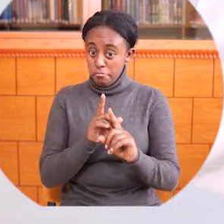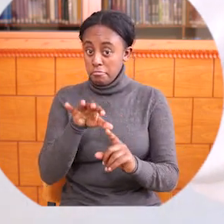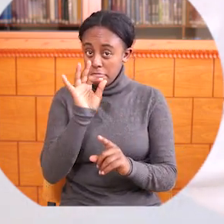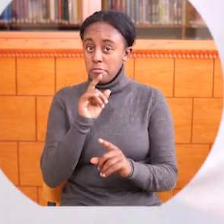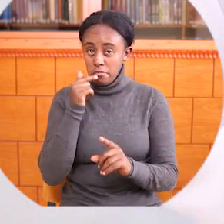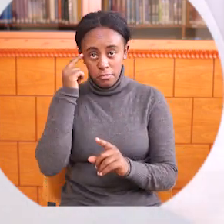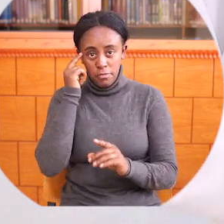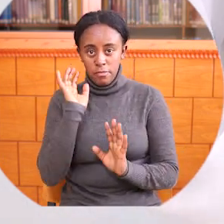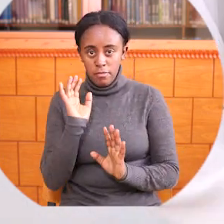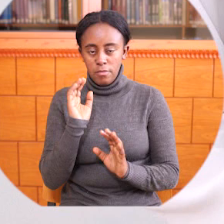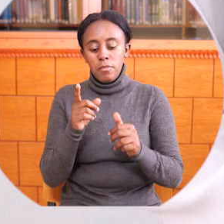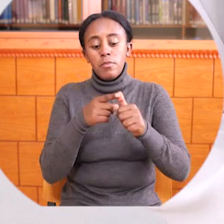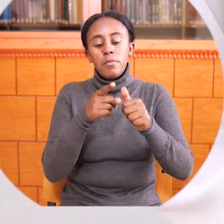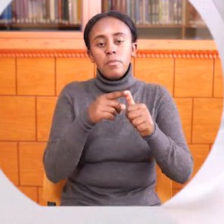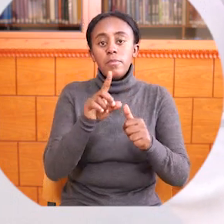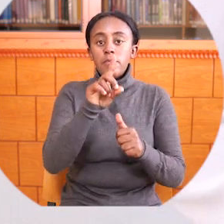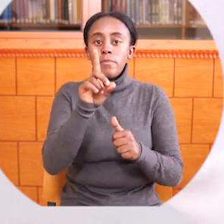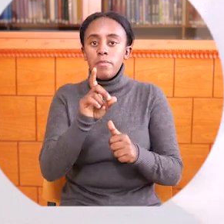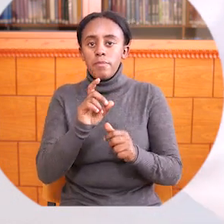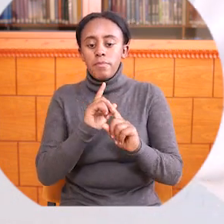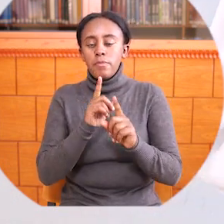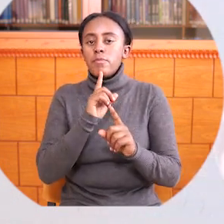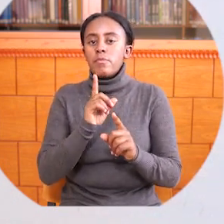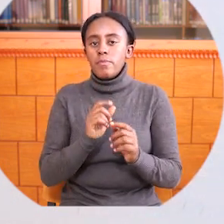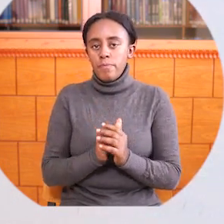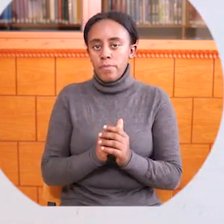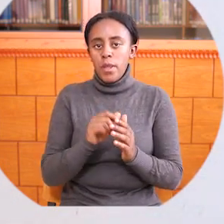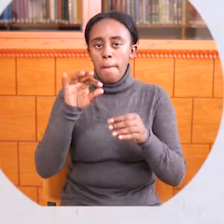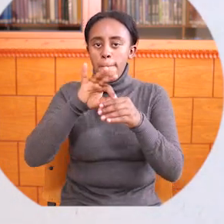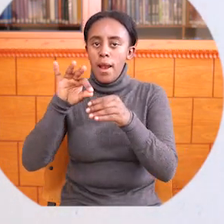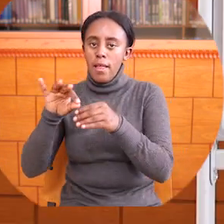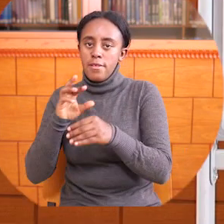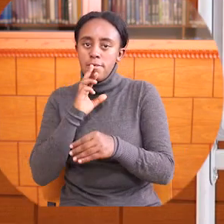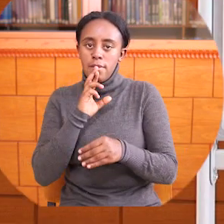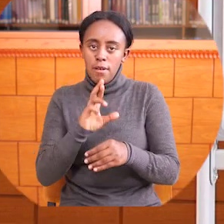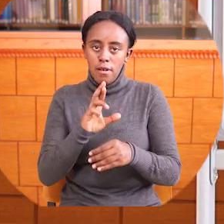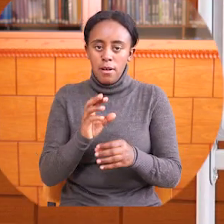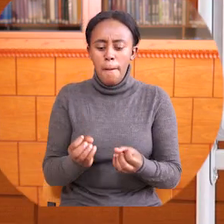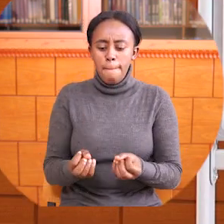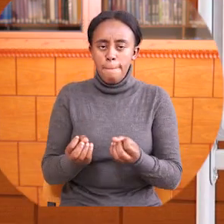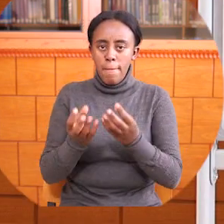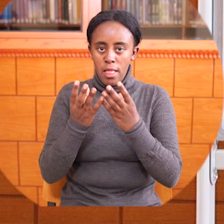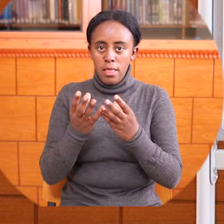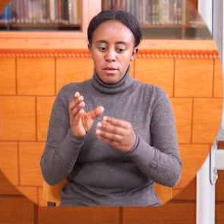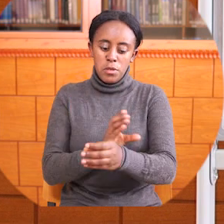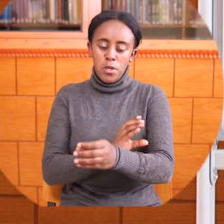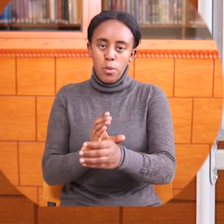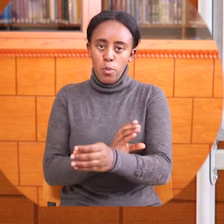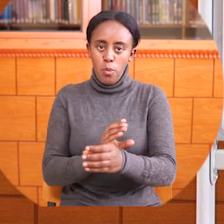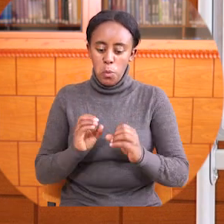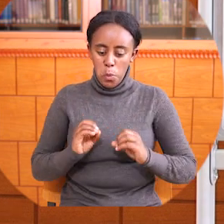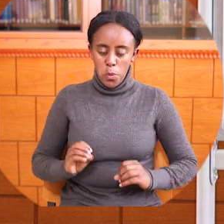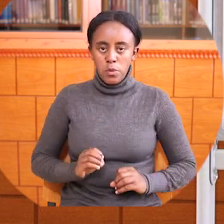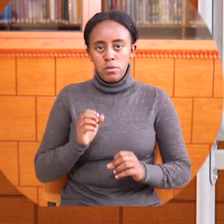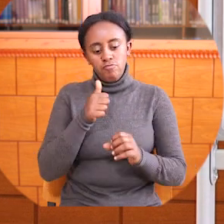The answer of first question is plants are a multicellular organism which is prepared their own